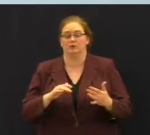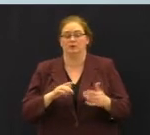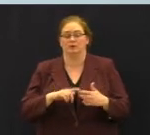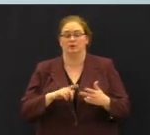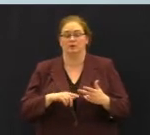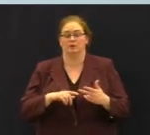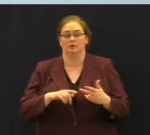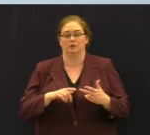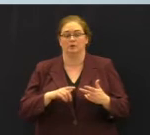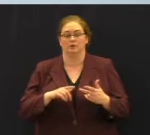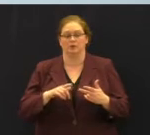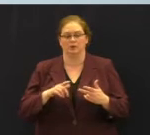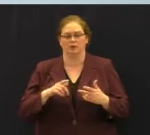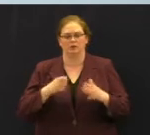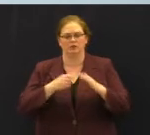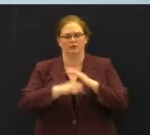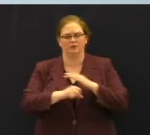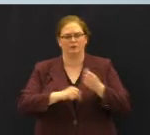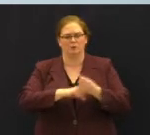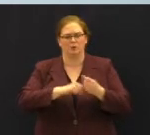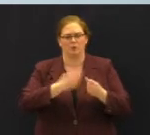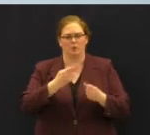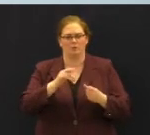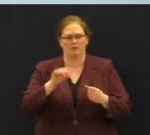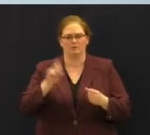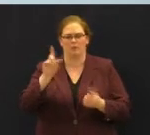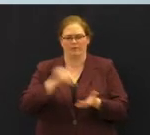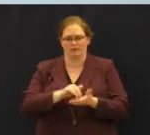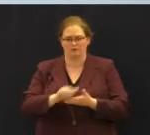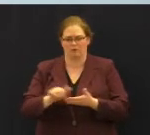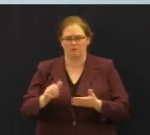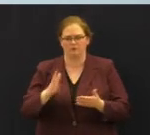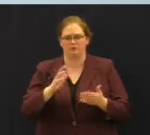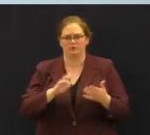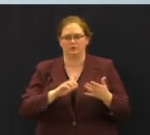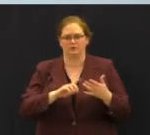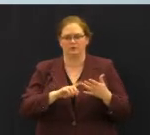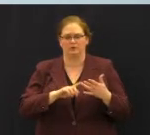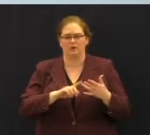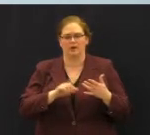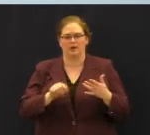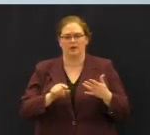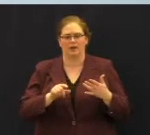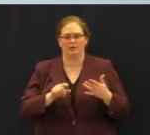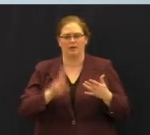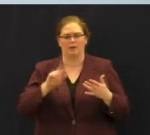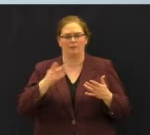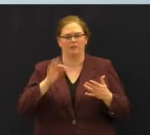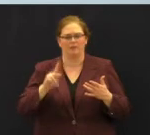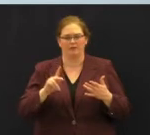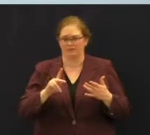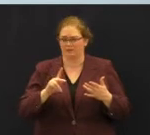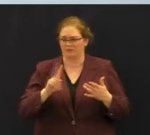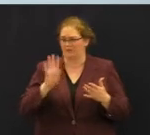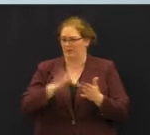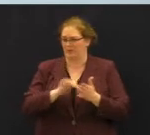The Coalition to Shelter and Support the Homeless, $1,000. And to the Health Link,